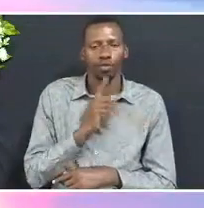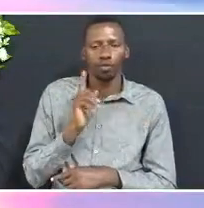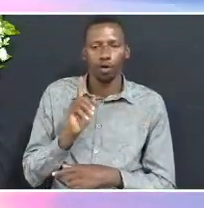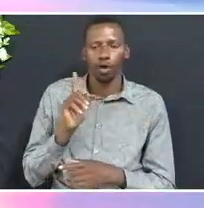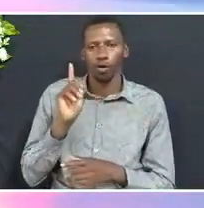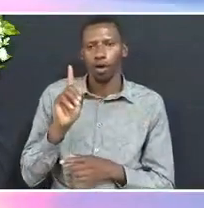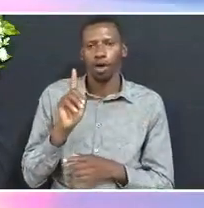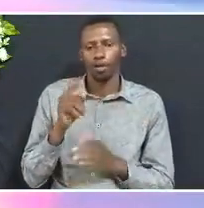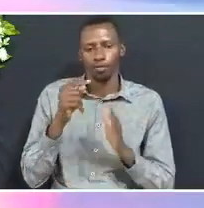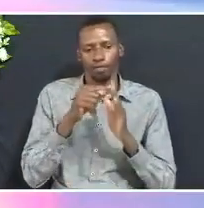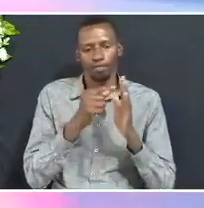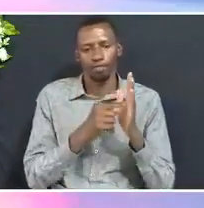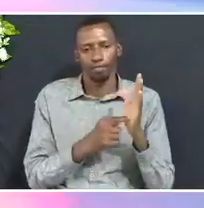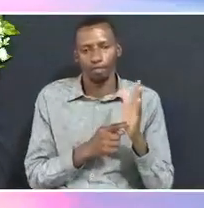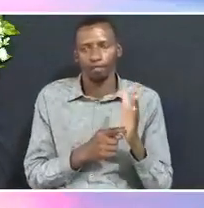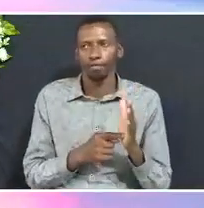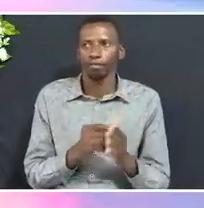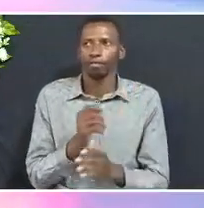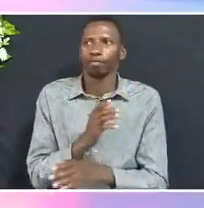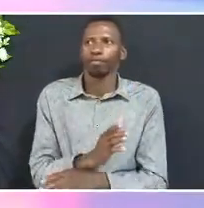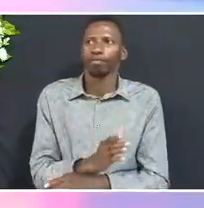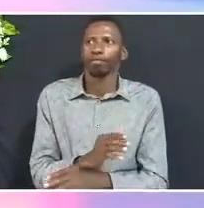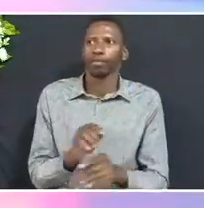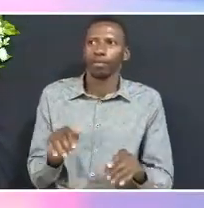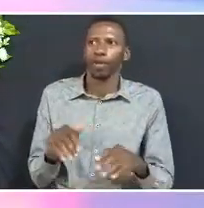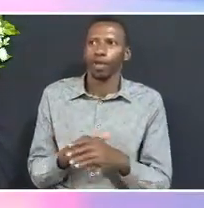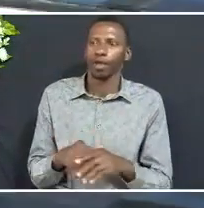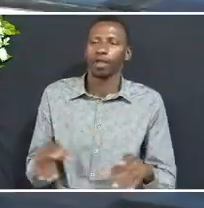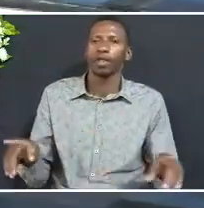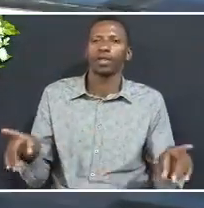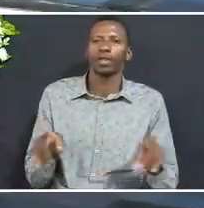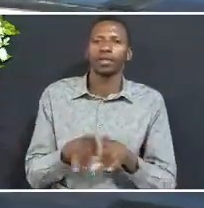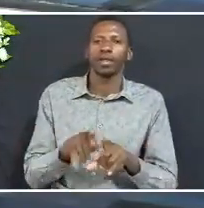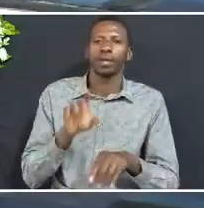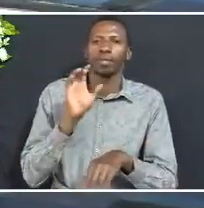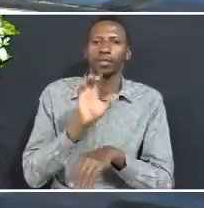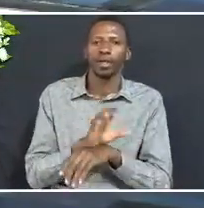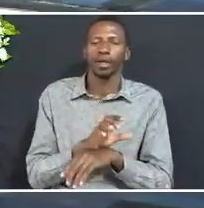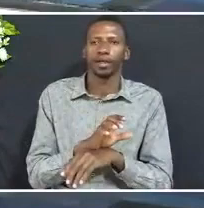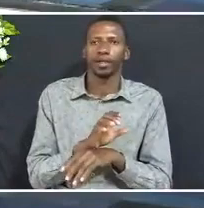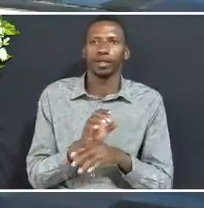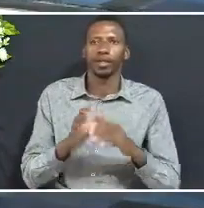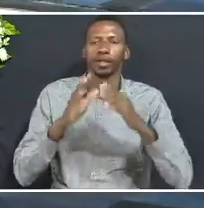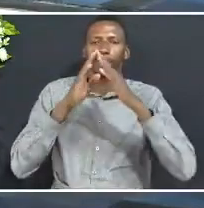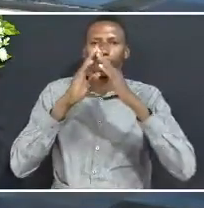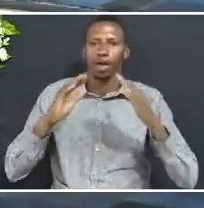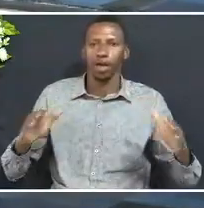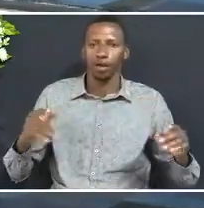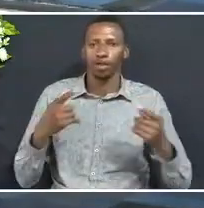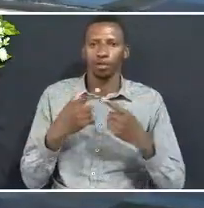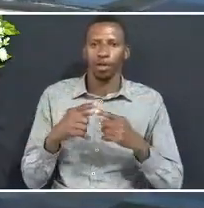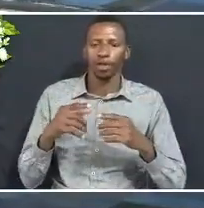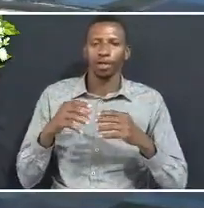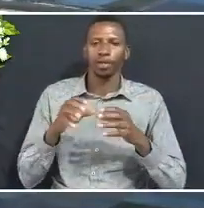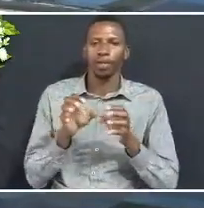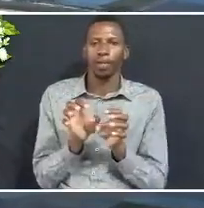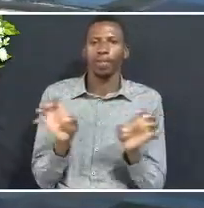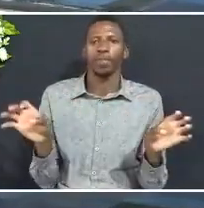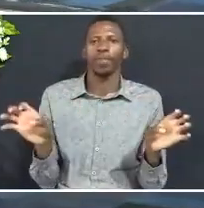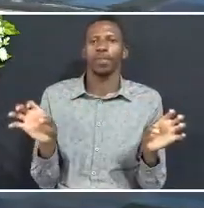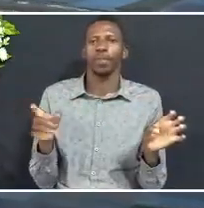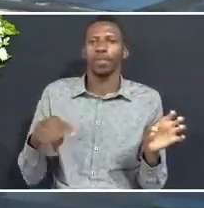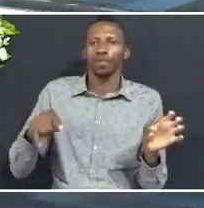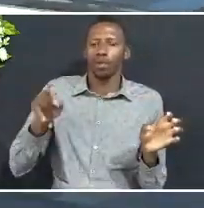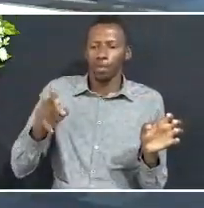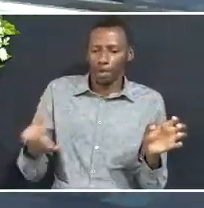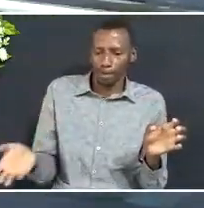agenda, seated in the same auditorium, same church, but they are divided. We must return to the